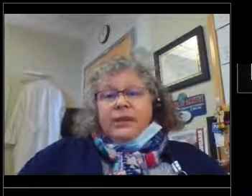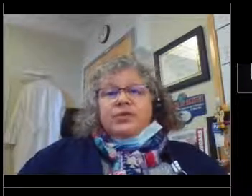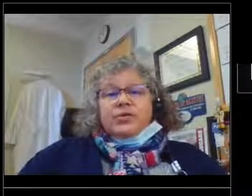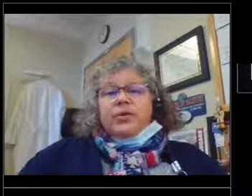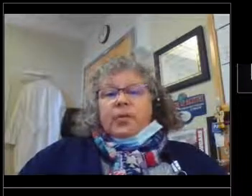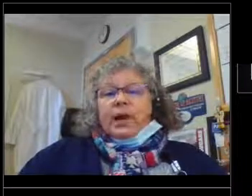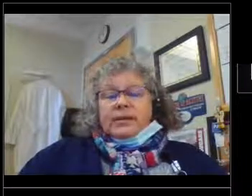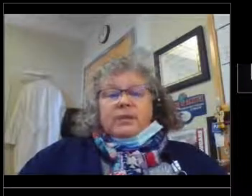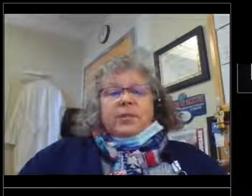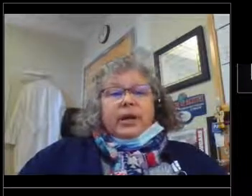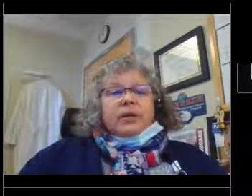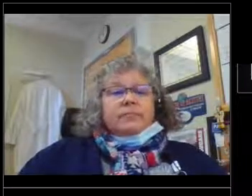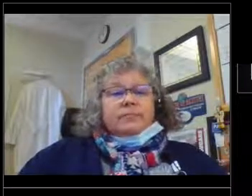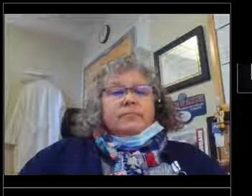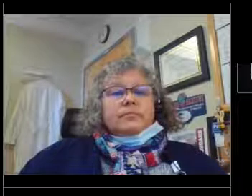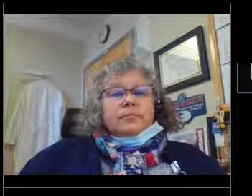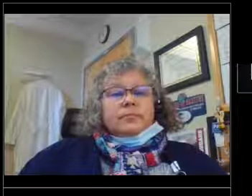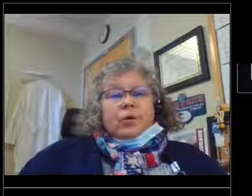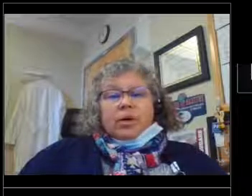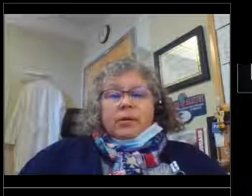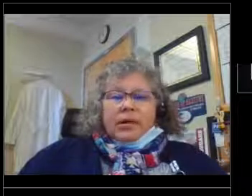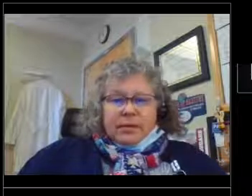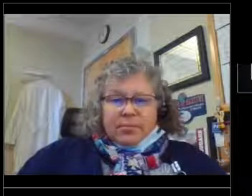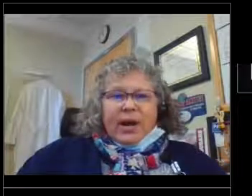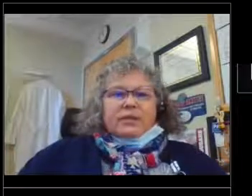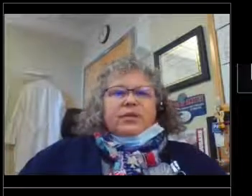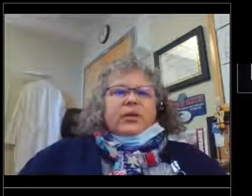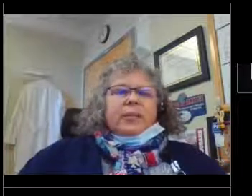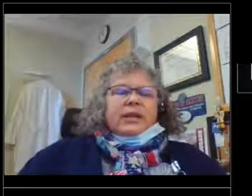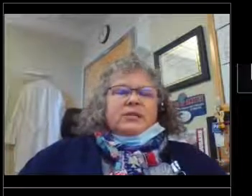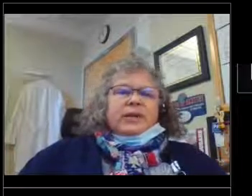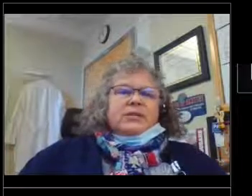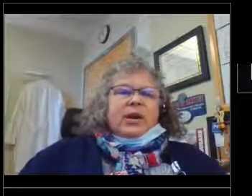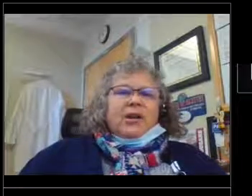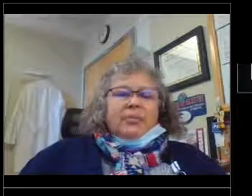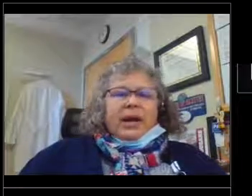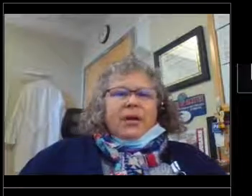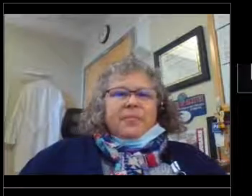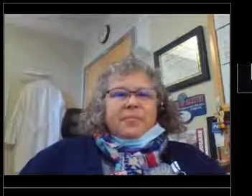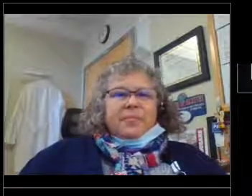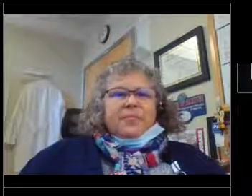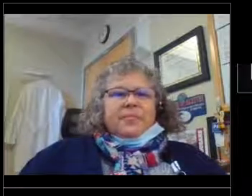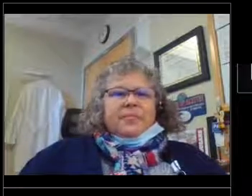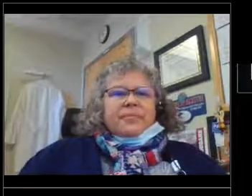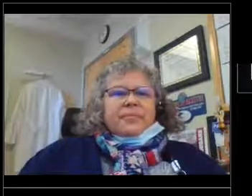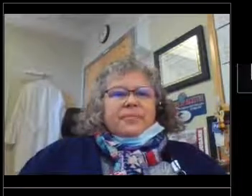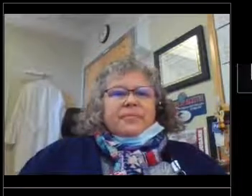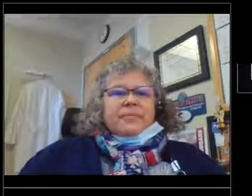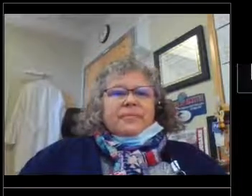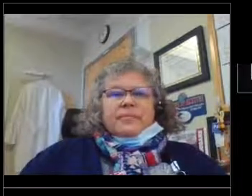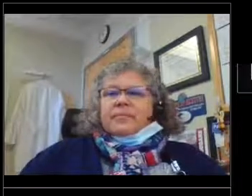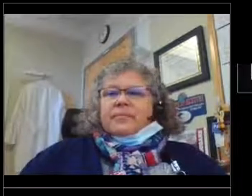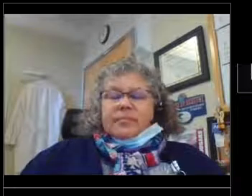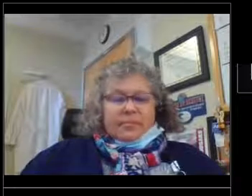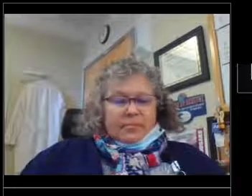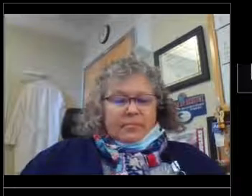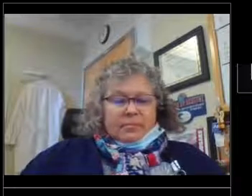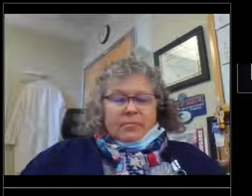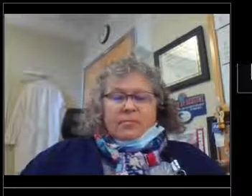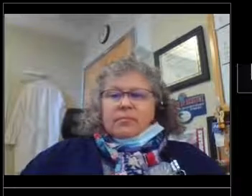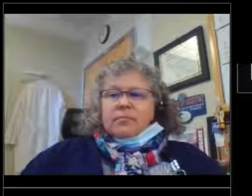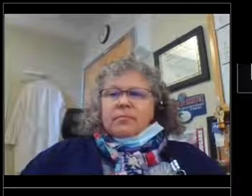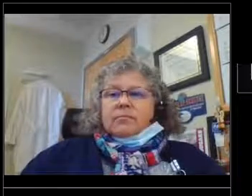have it added to your practice plan or practice agreement, as we call them now. Right, and then